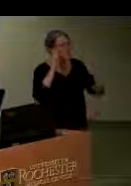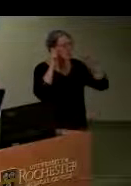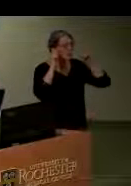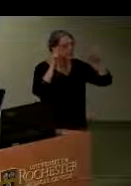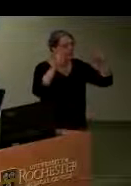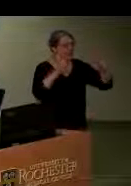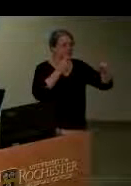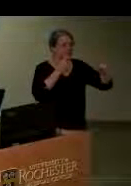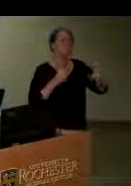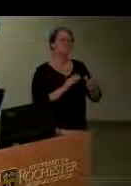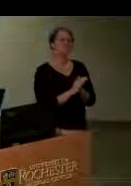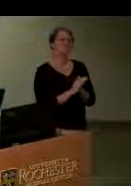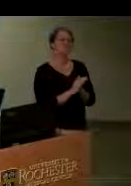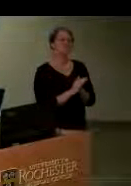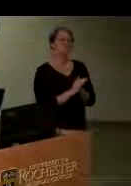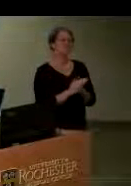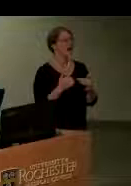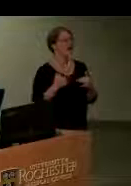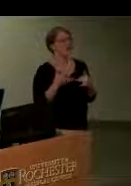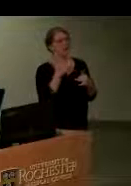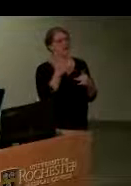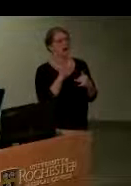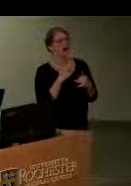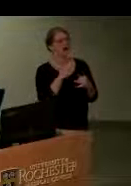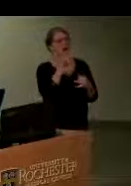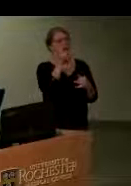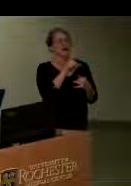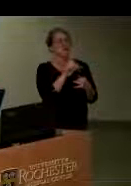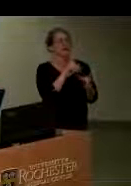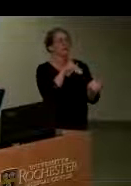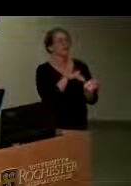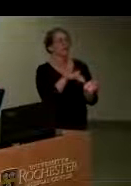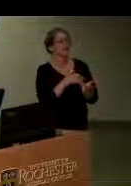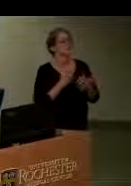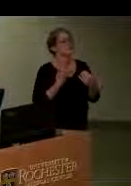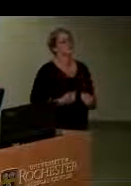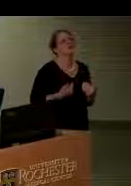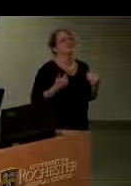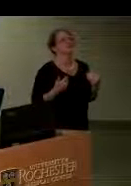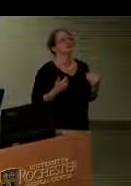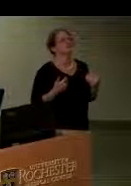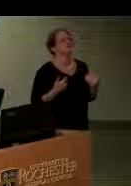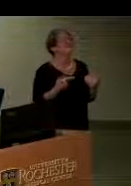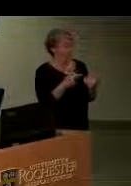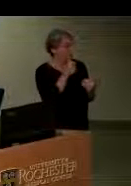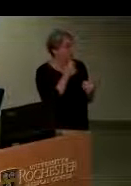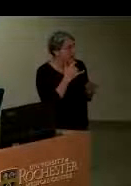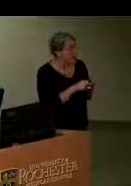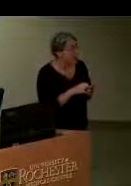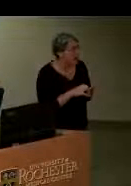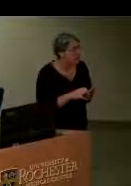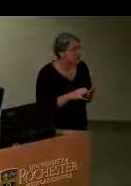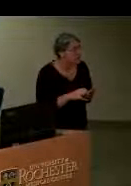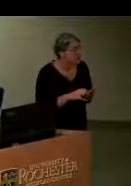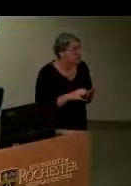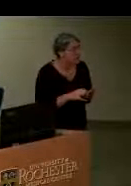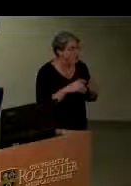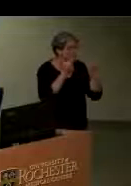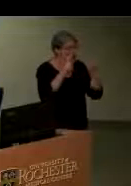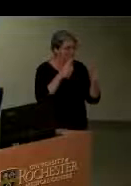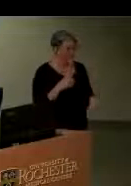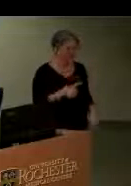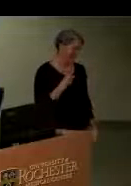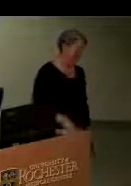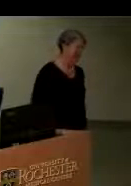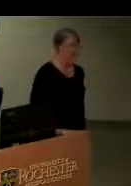and say, God, am I lucky? I love being a doctor. And if you don't say that, if you wake up and say,